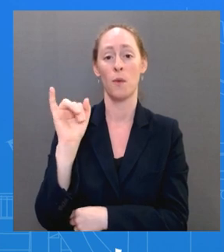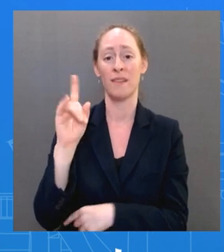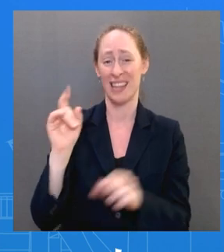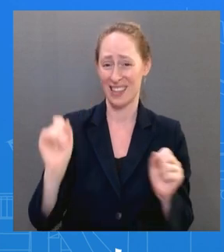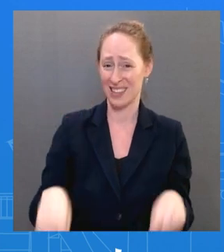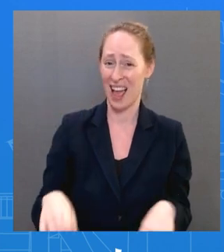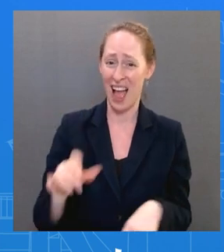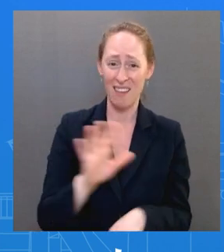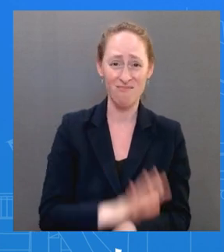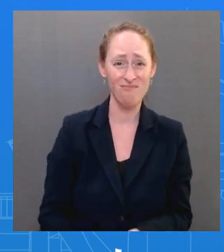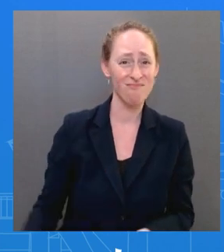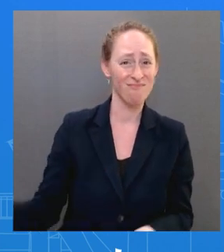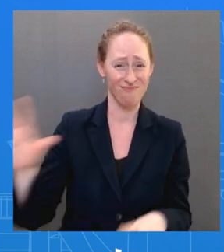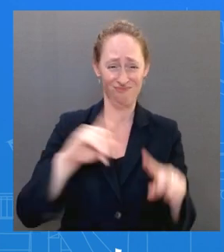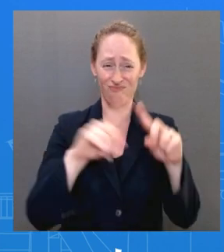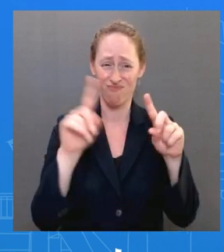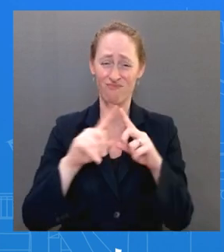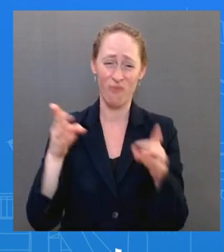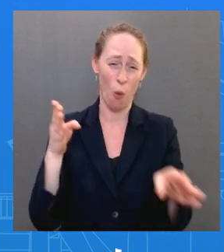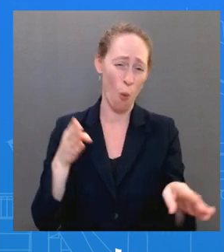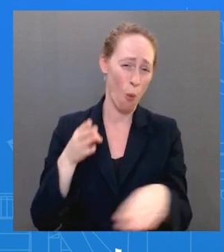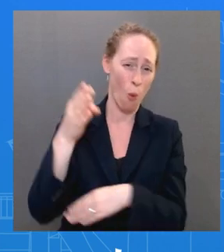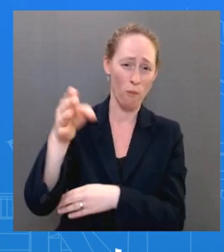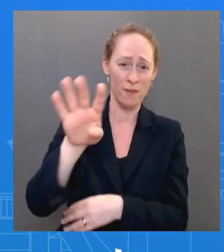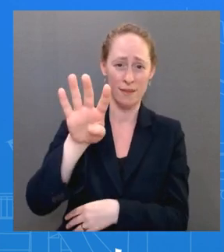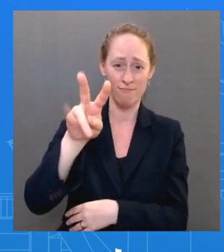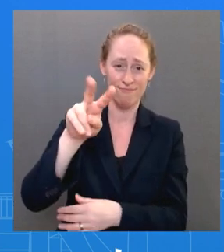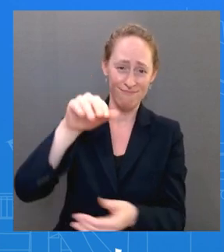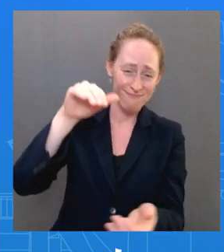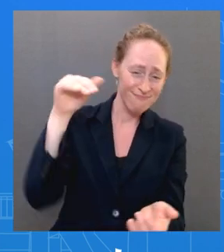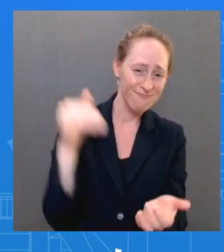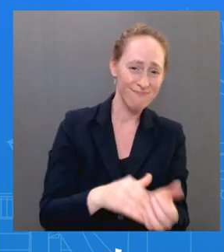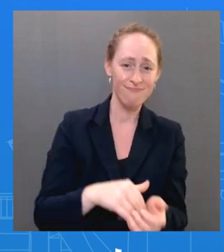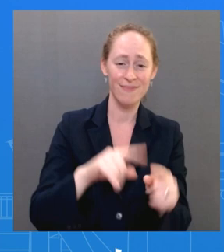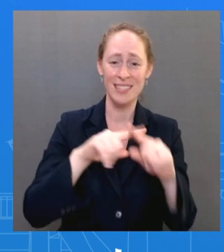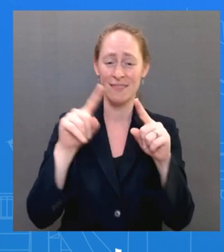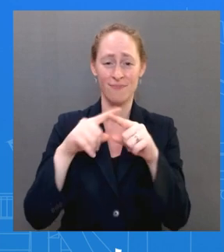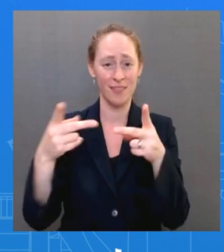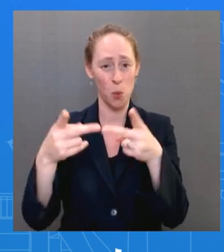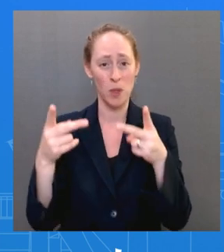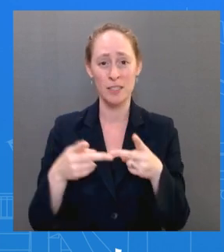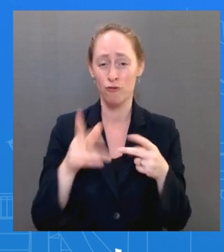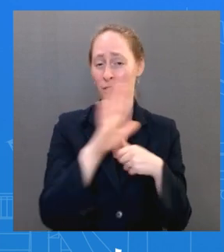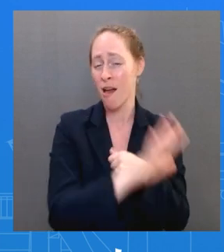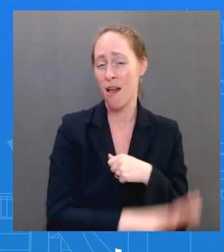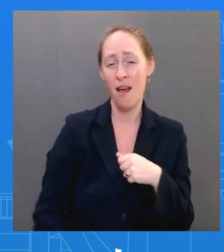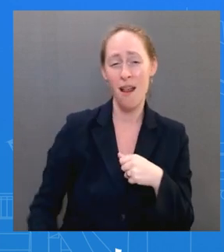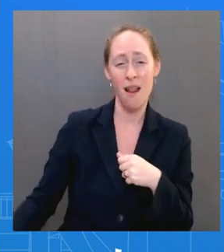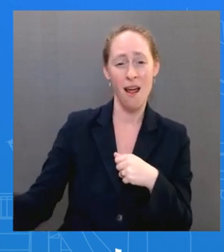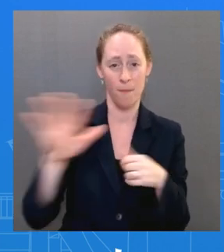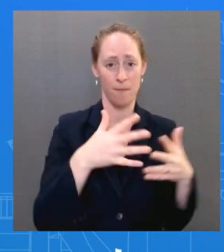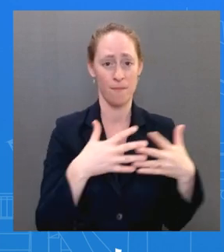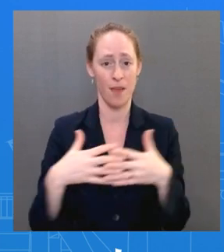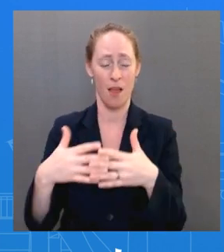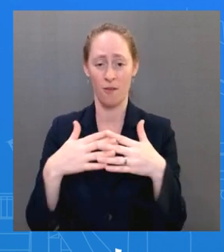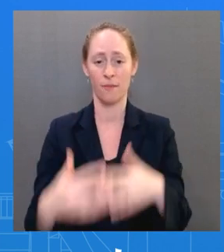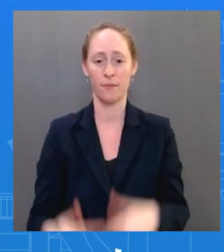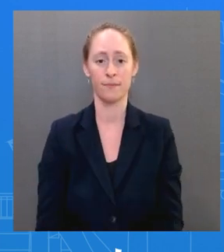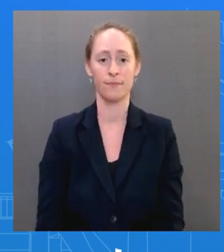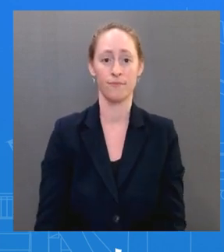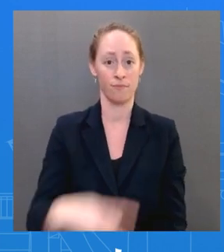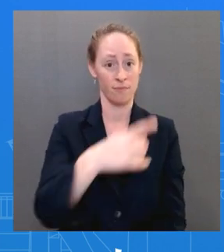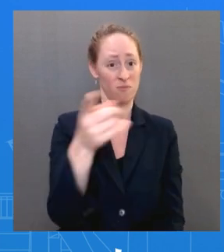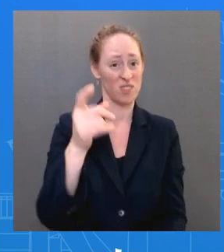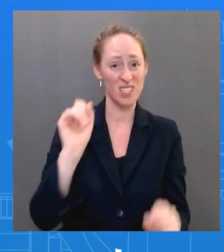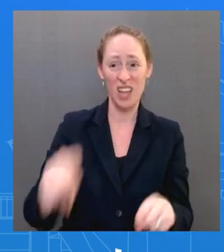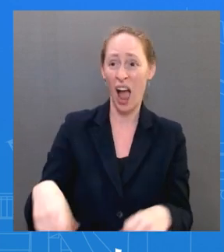country. All Americans have access to the same vaccines, boosters, treatment that President Biden is receiving right